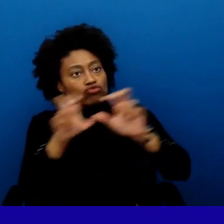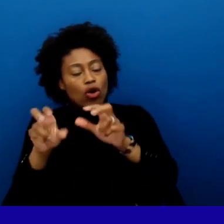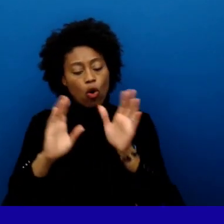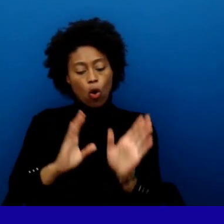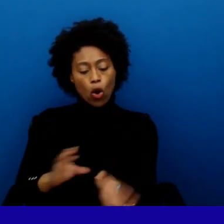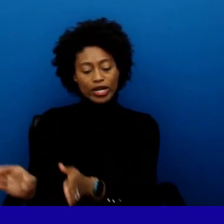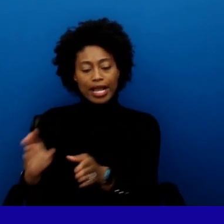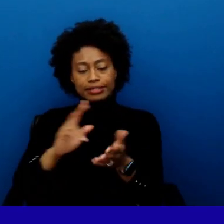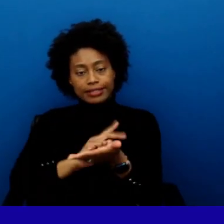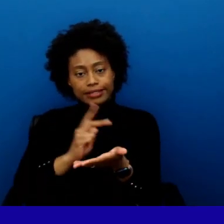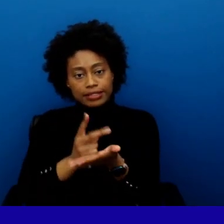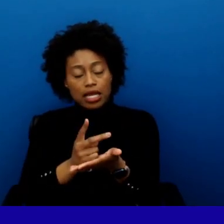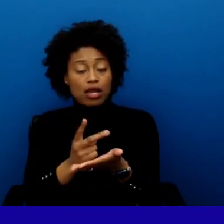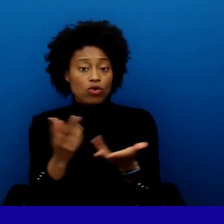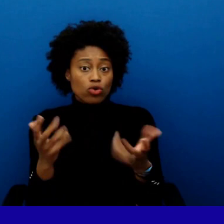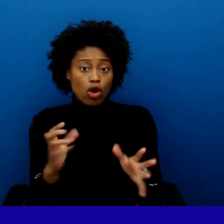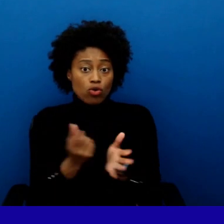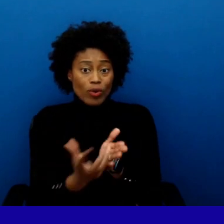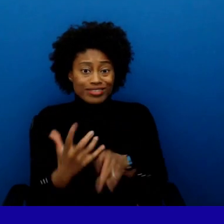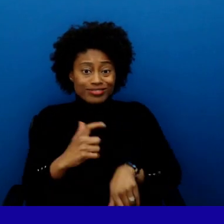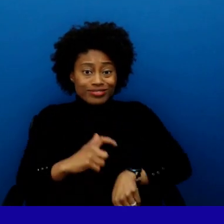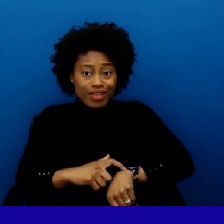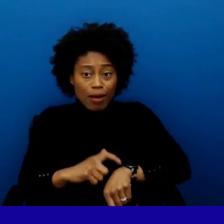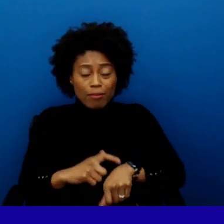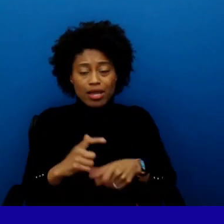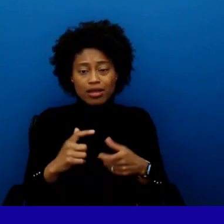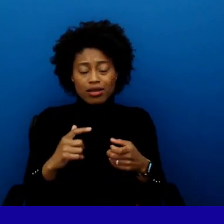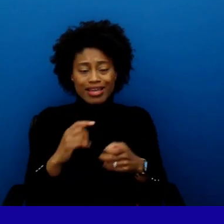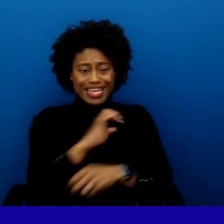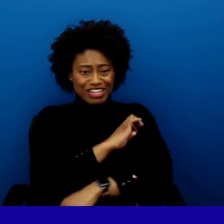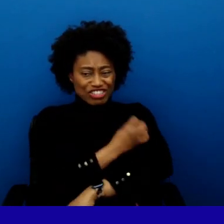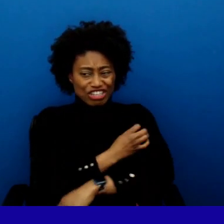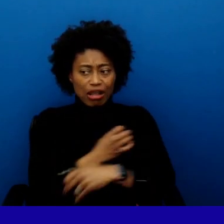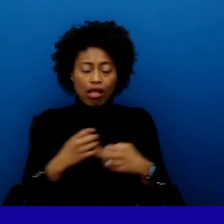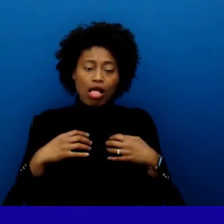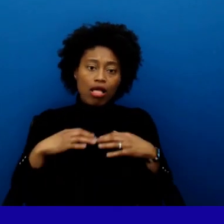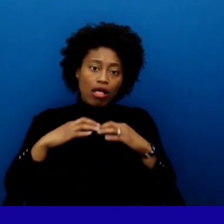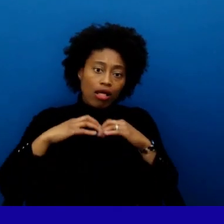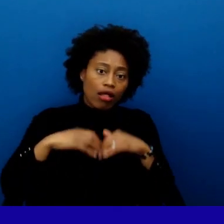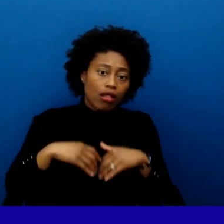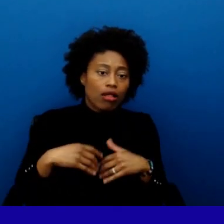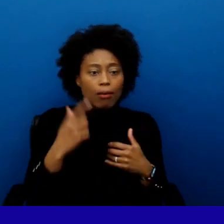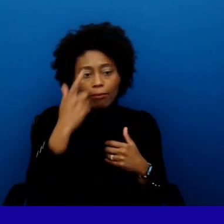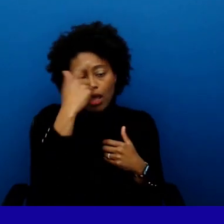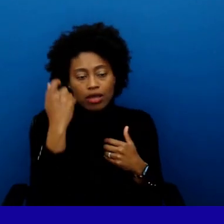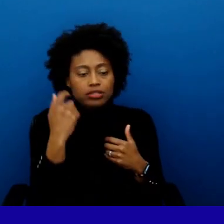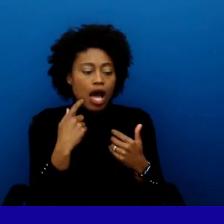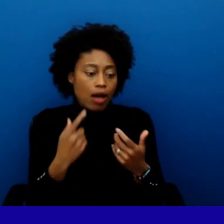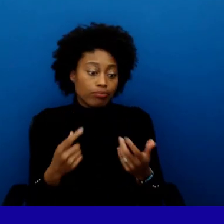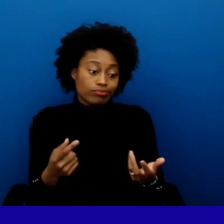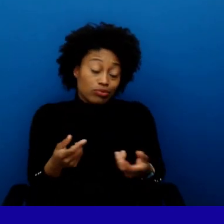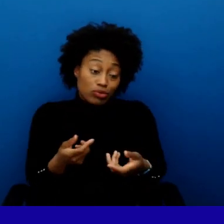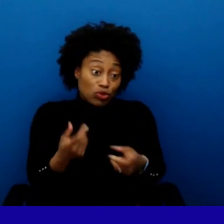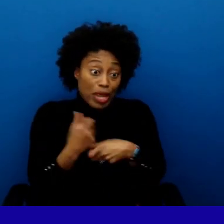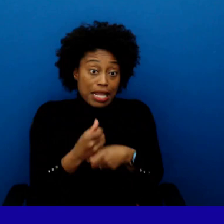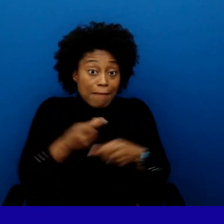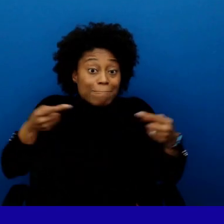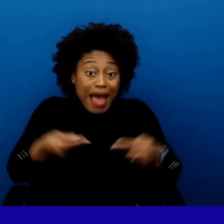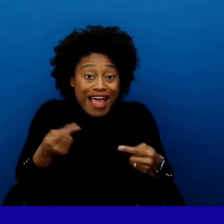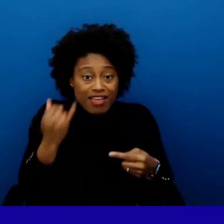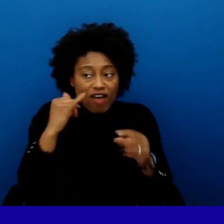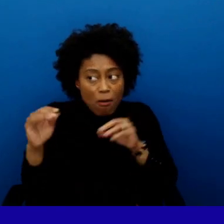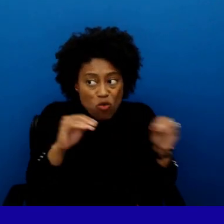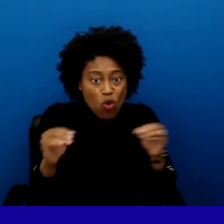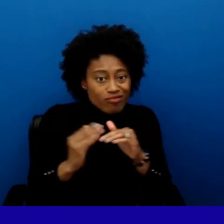to waste time and energy and create pain, trying to get your ingredients together and your equipment